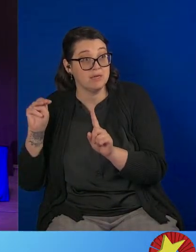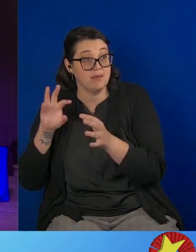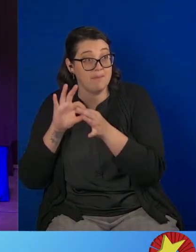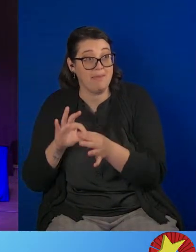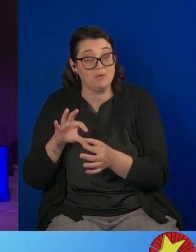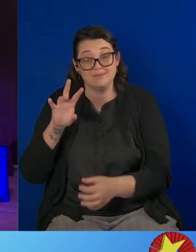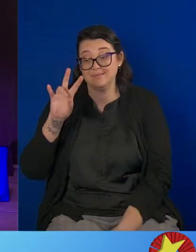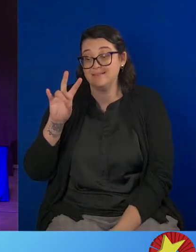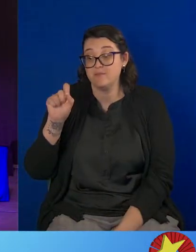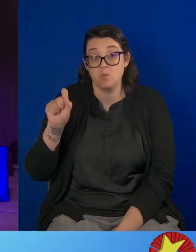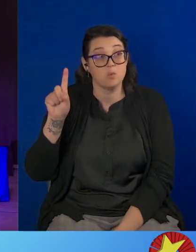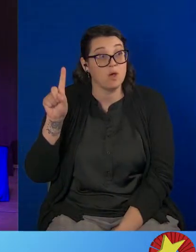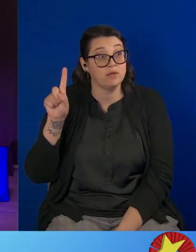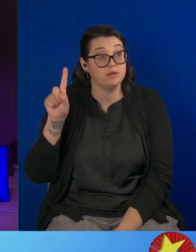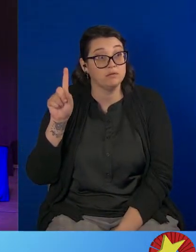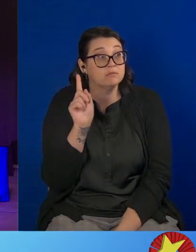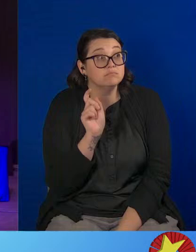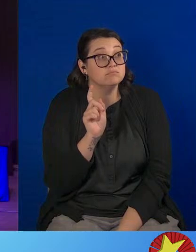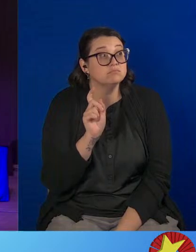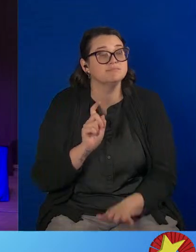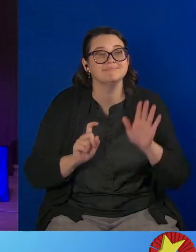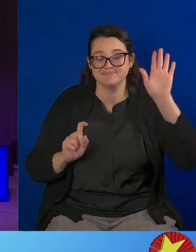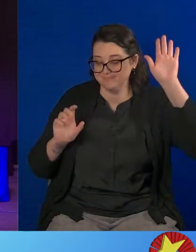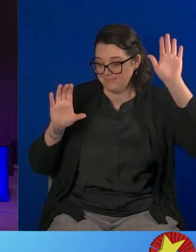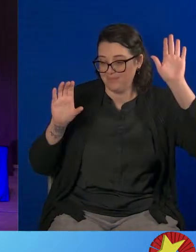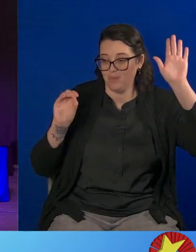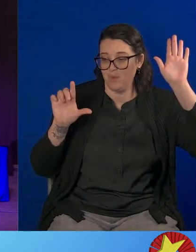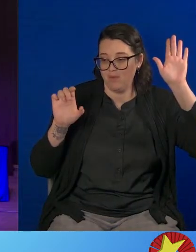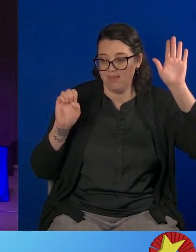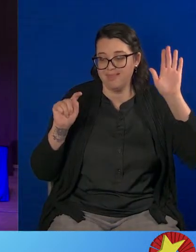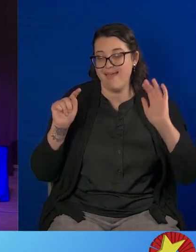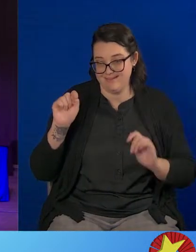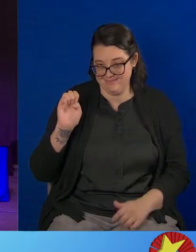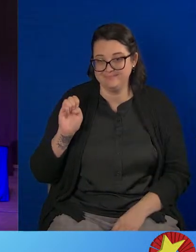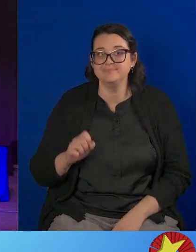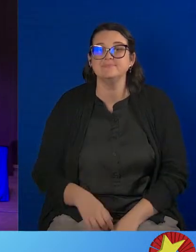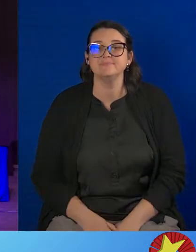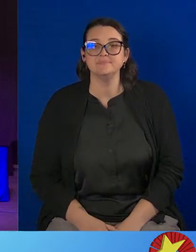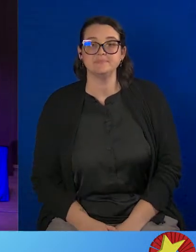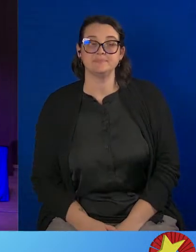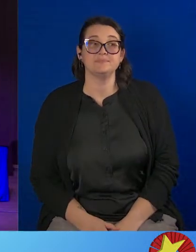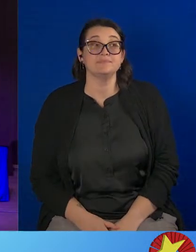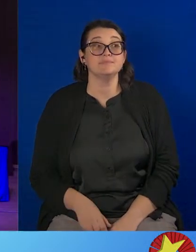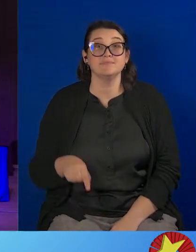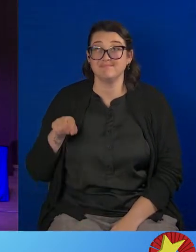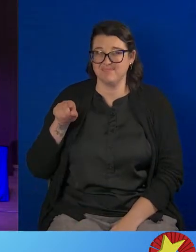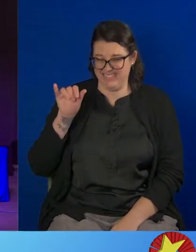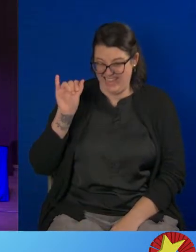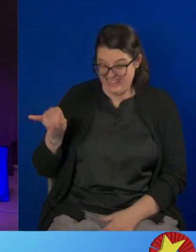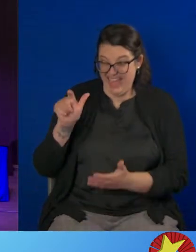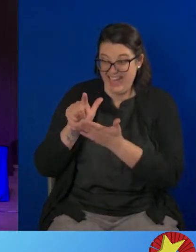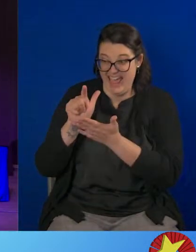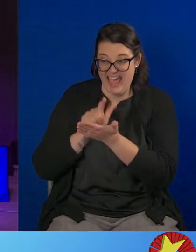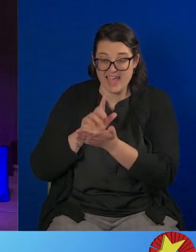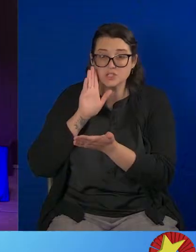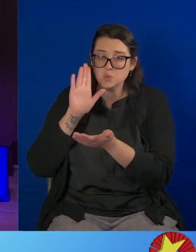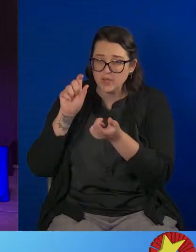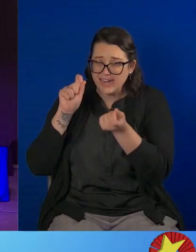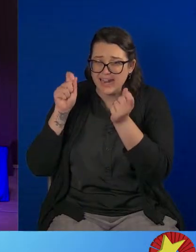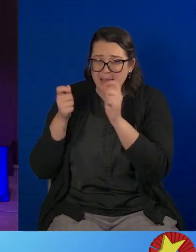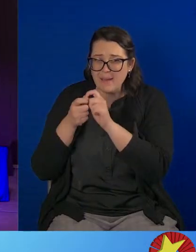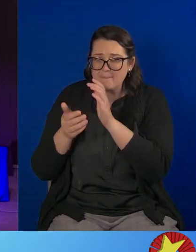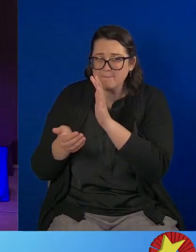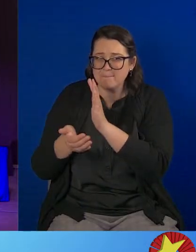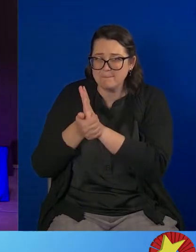7.1? 7.1. This is Colette. I have a question. So this act would amend IDEA?